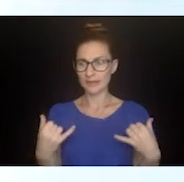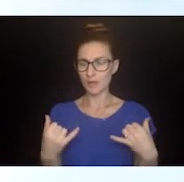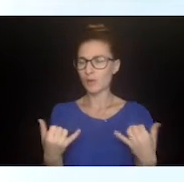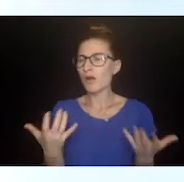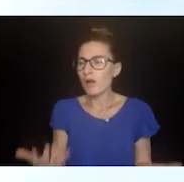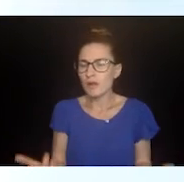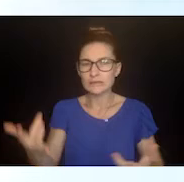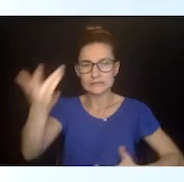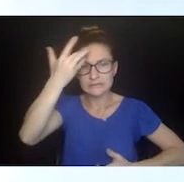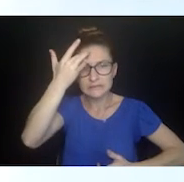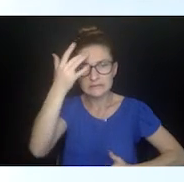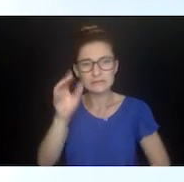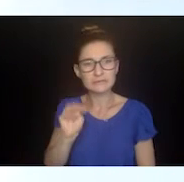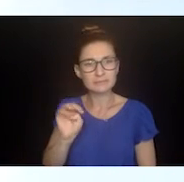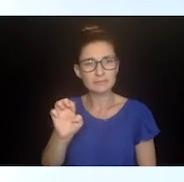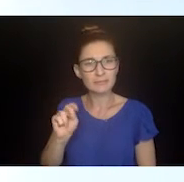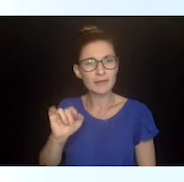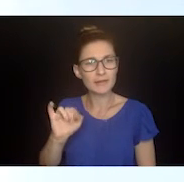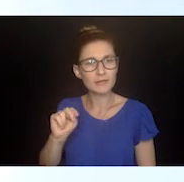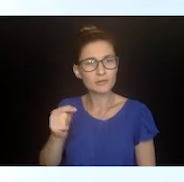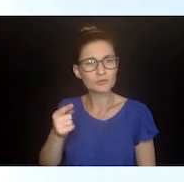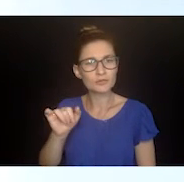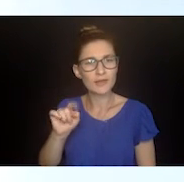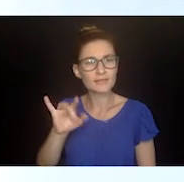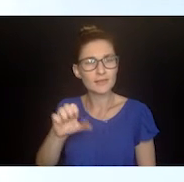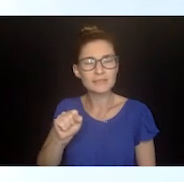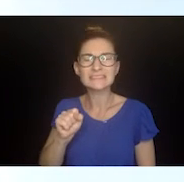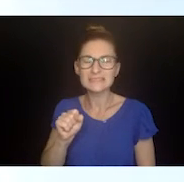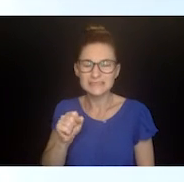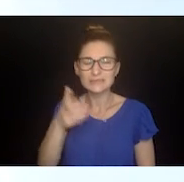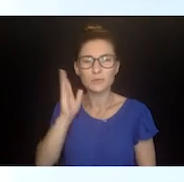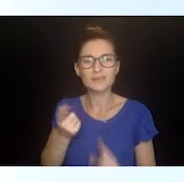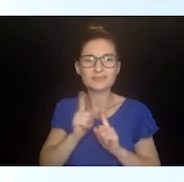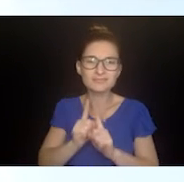he's going to be with me forever.